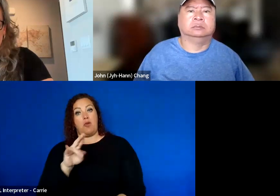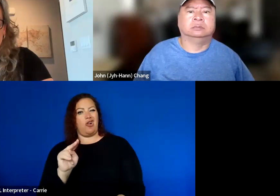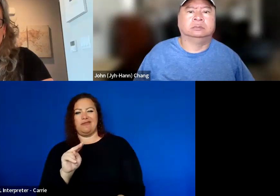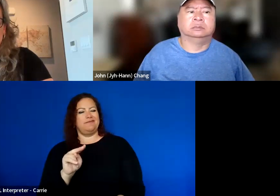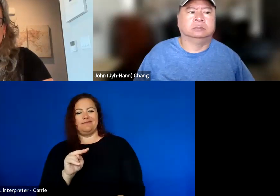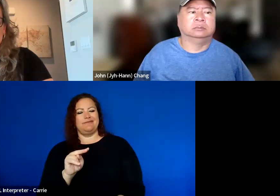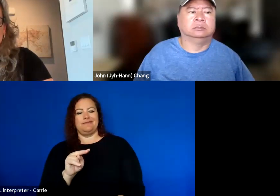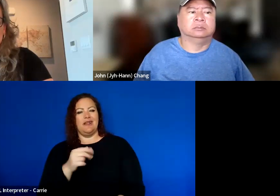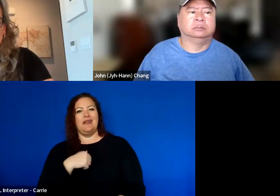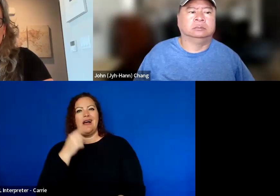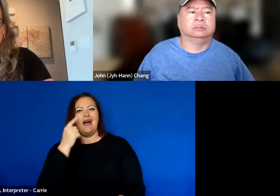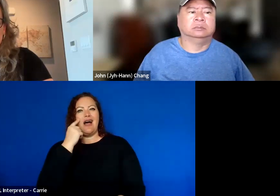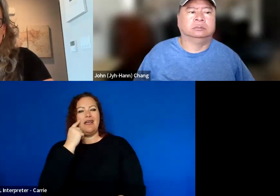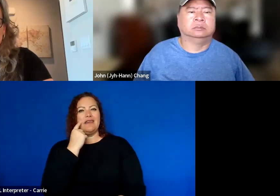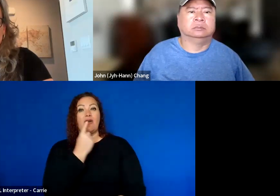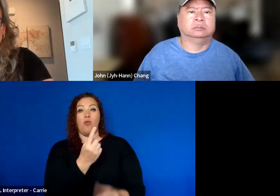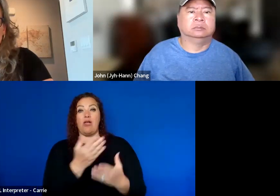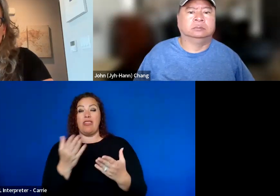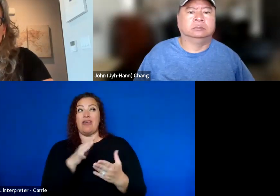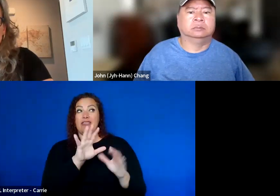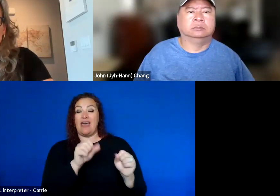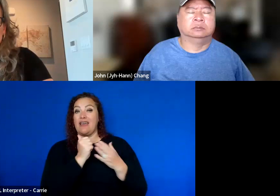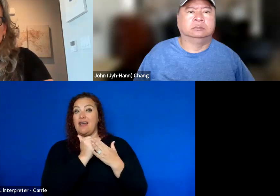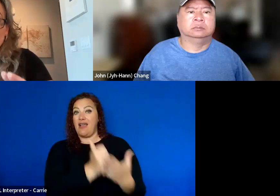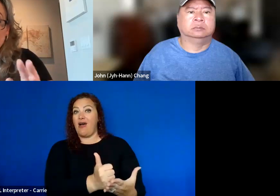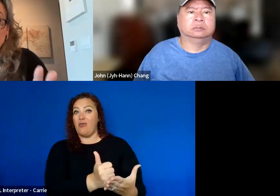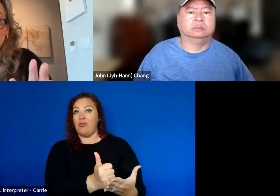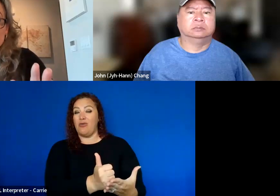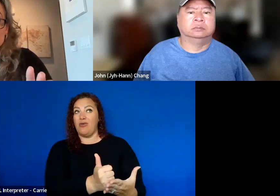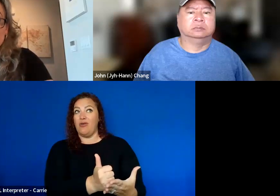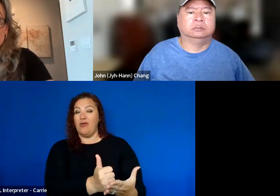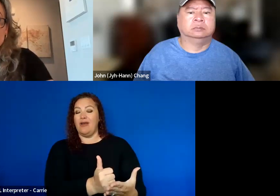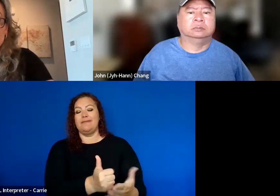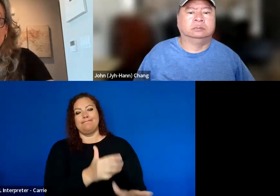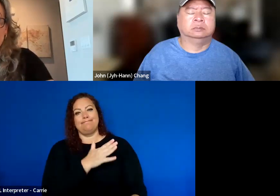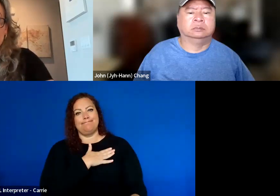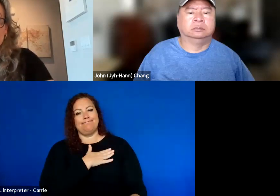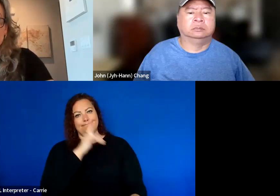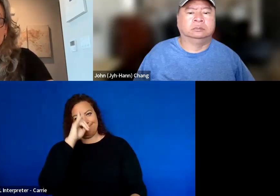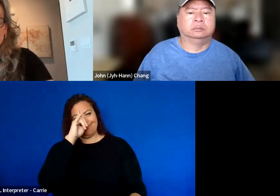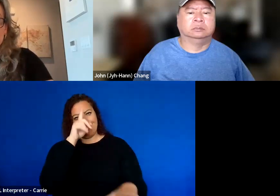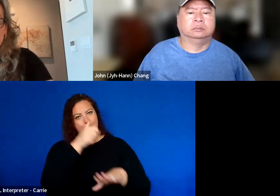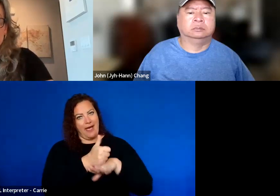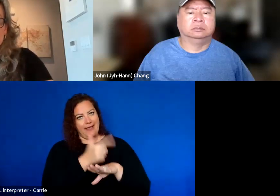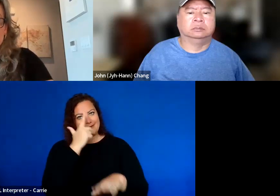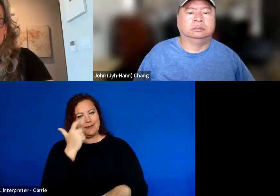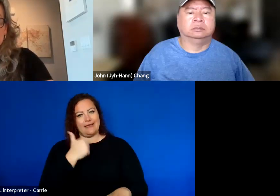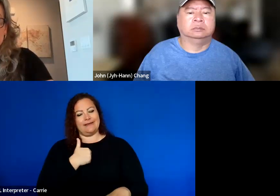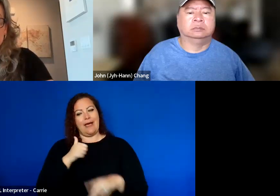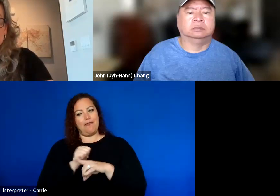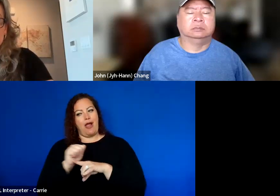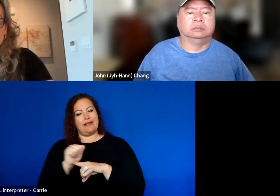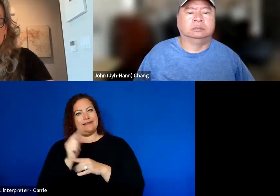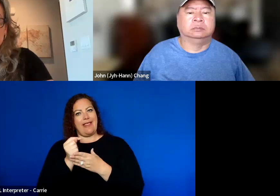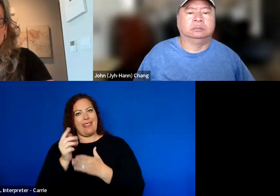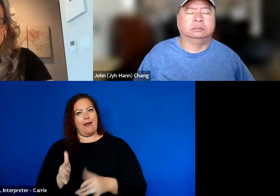think that one thing that can be helpful, and I'm biased because I am a practicing therapist, but I